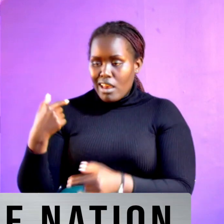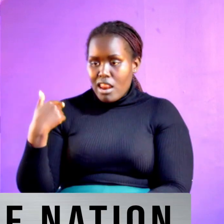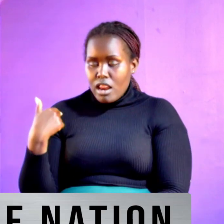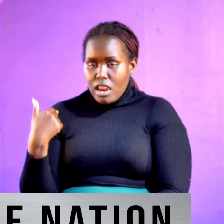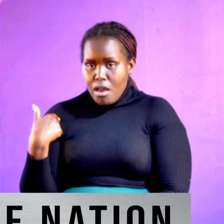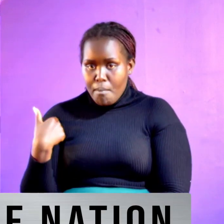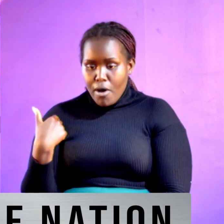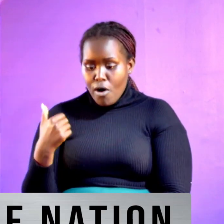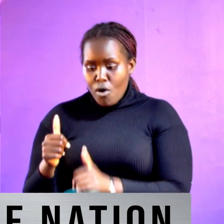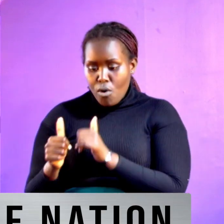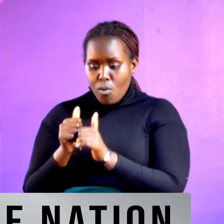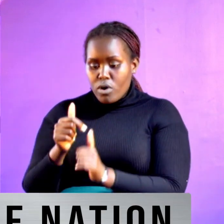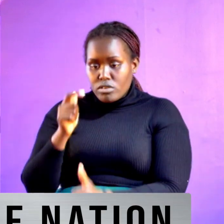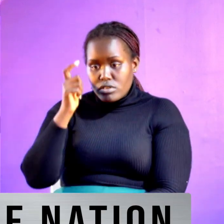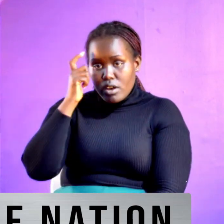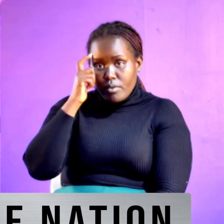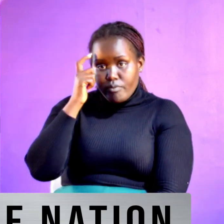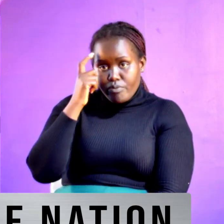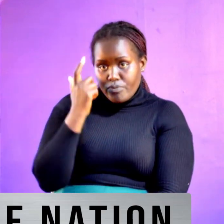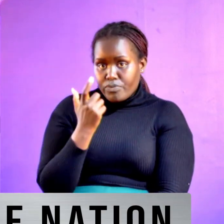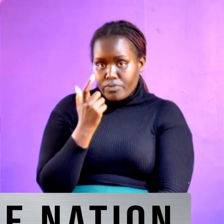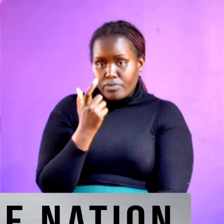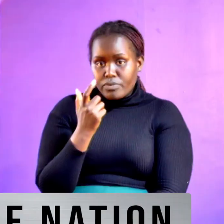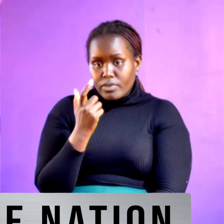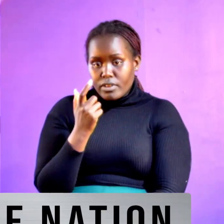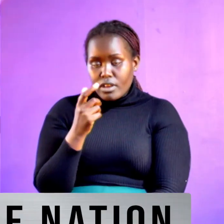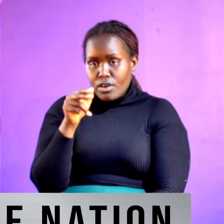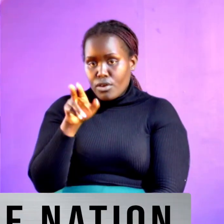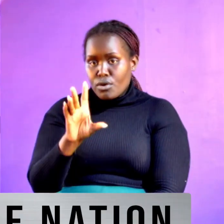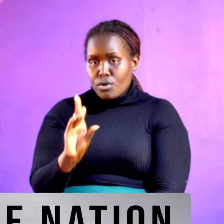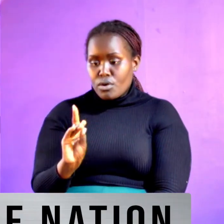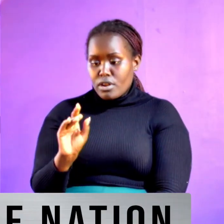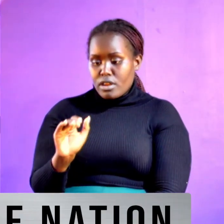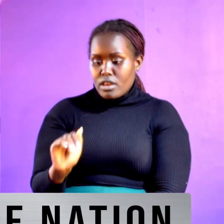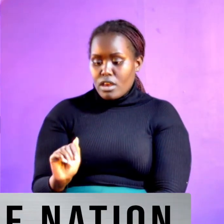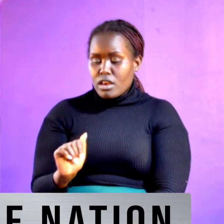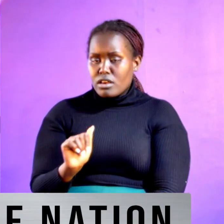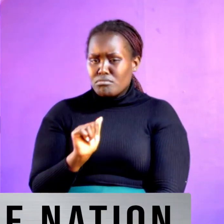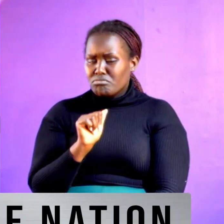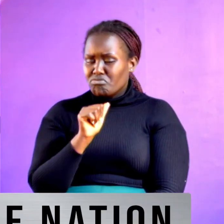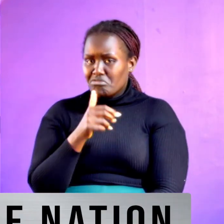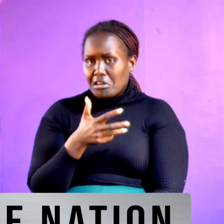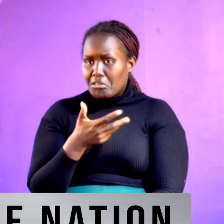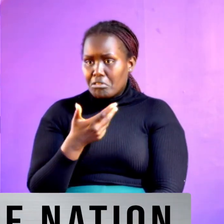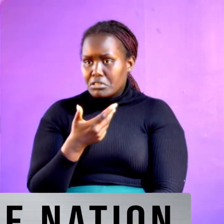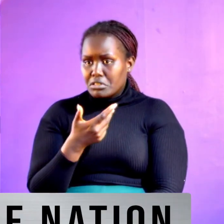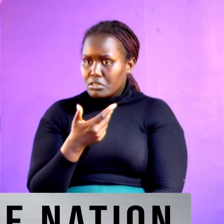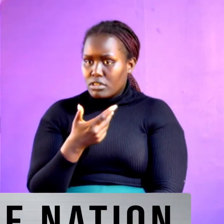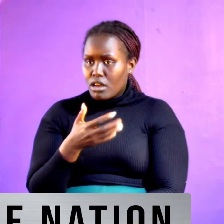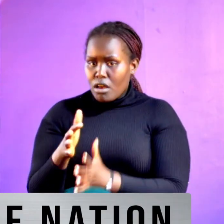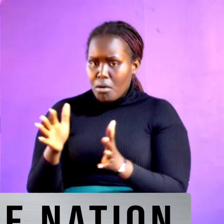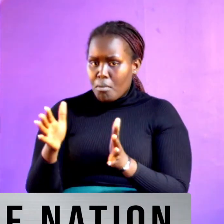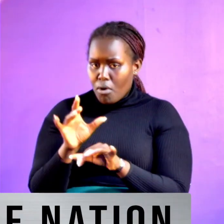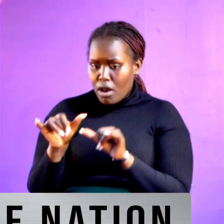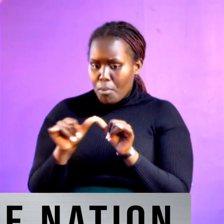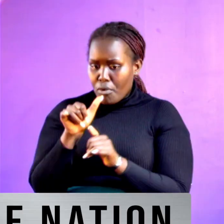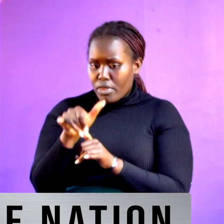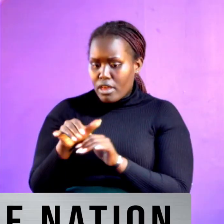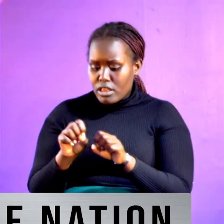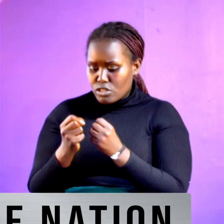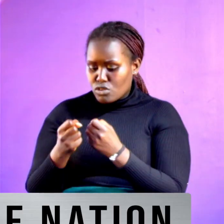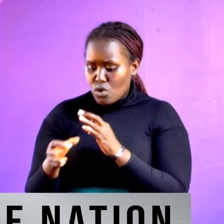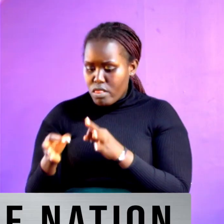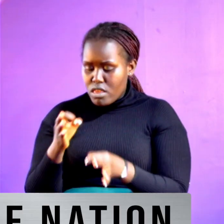I think the UDA is not popular within the social justice movement. And why? It's